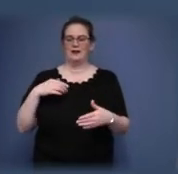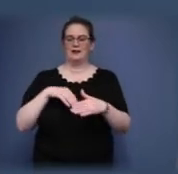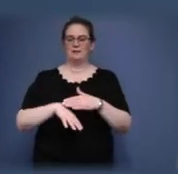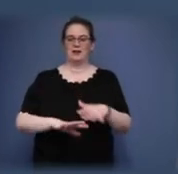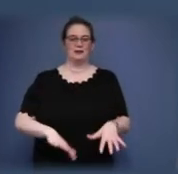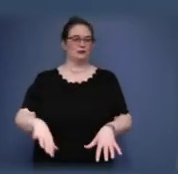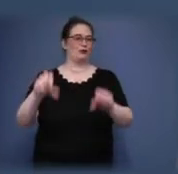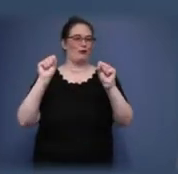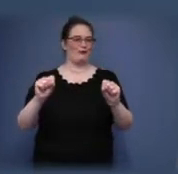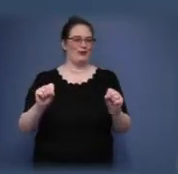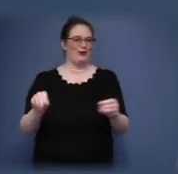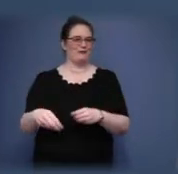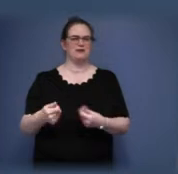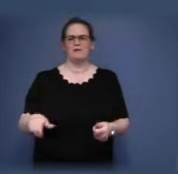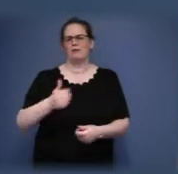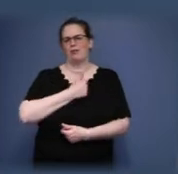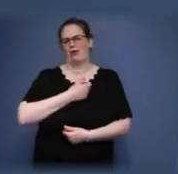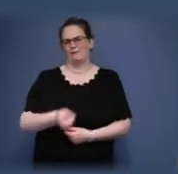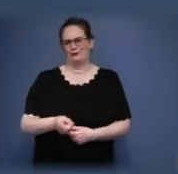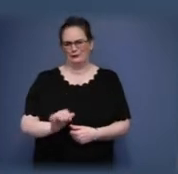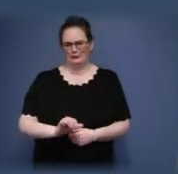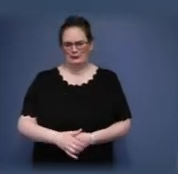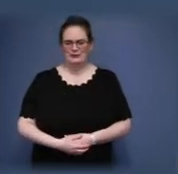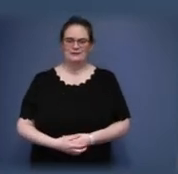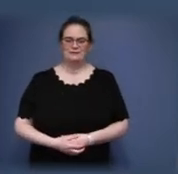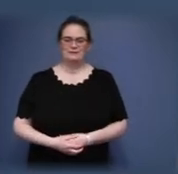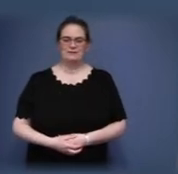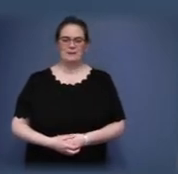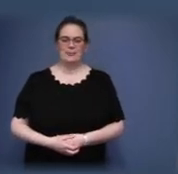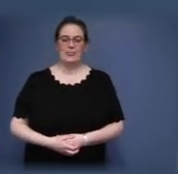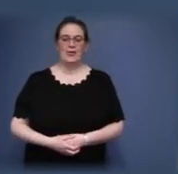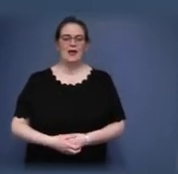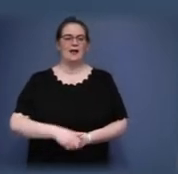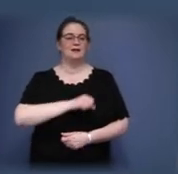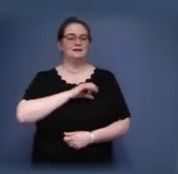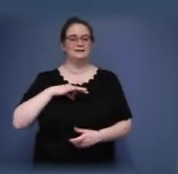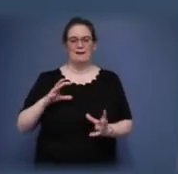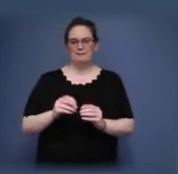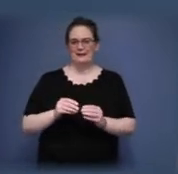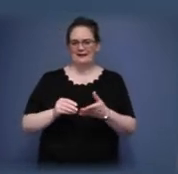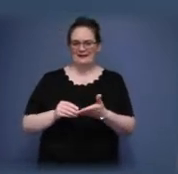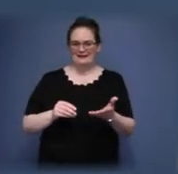took over the office. Everybody loved her. And there she is in a staff meeting,